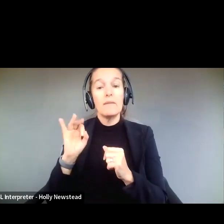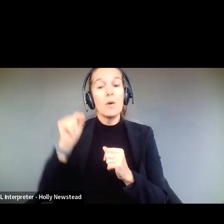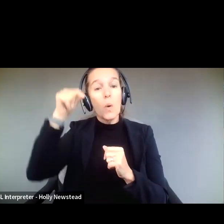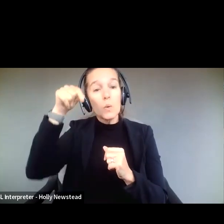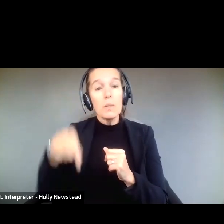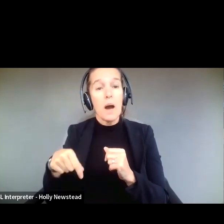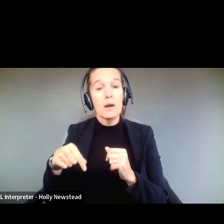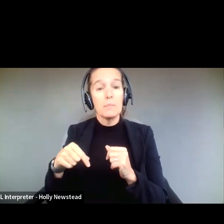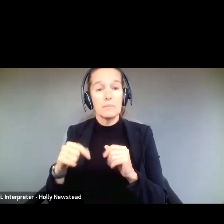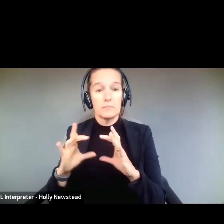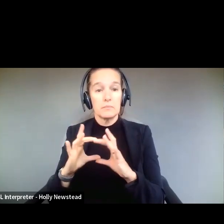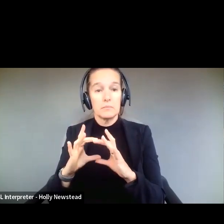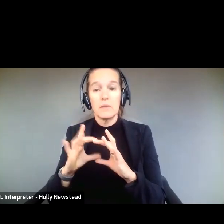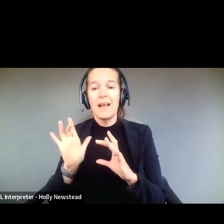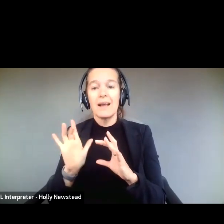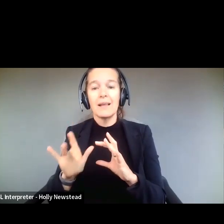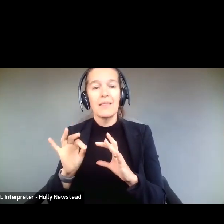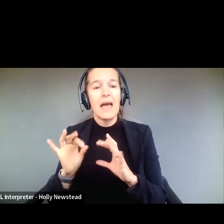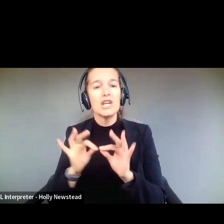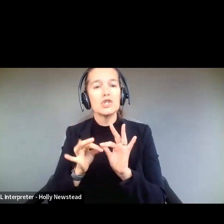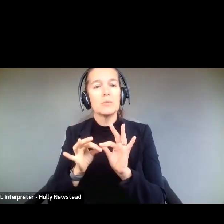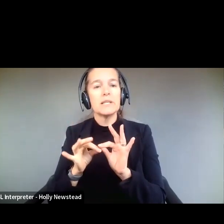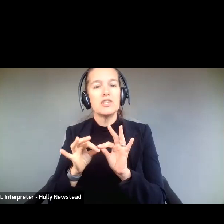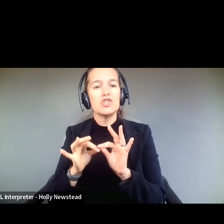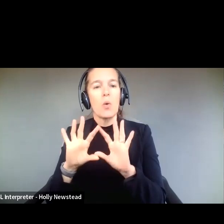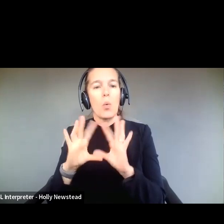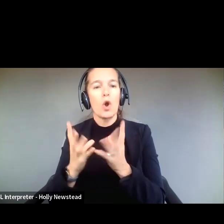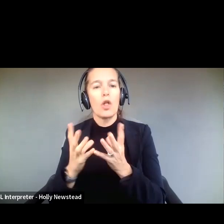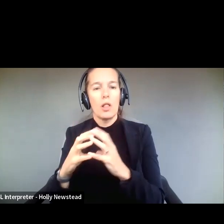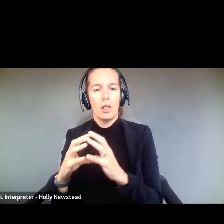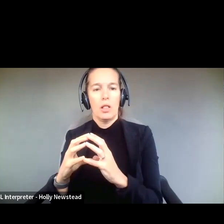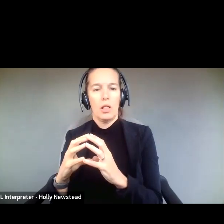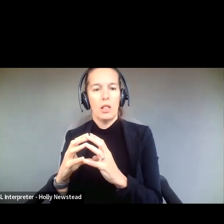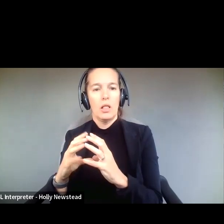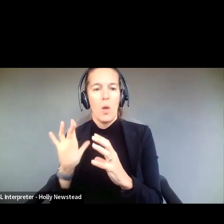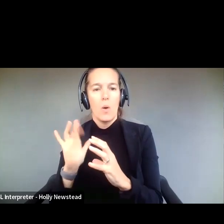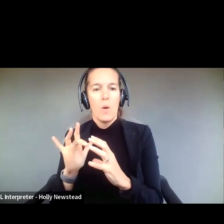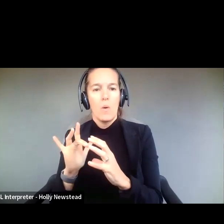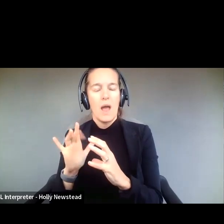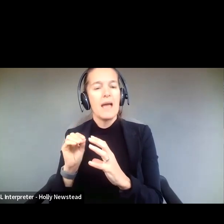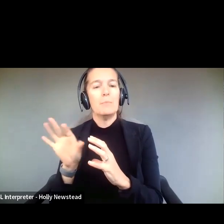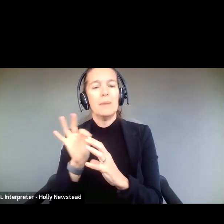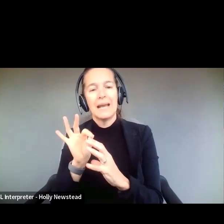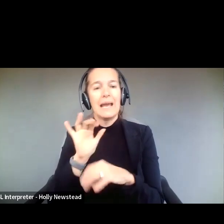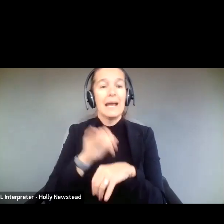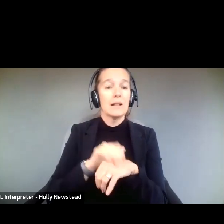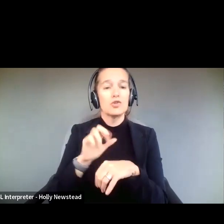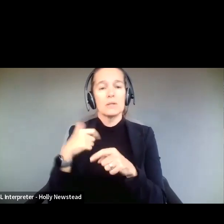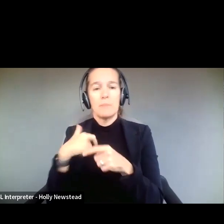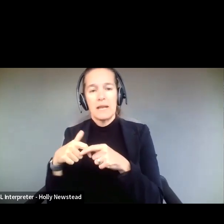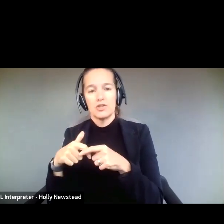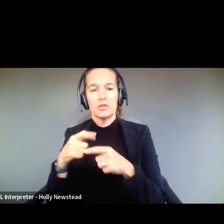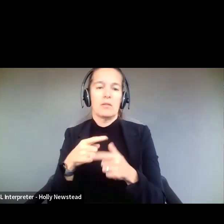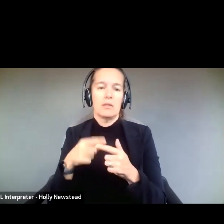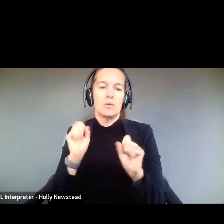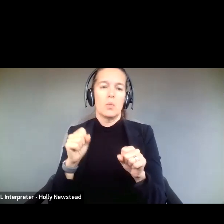screen and click on the interpretation logo, it's a small little globe logo, and then click on either English or Spanish. That will ensure you will